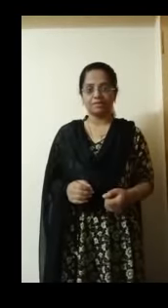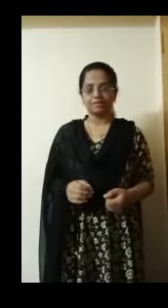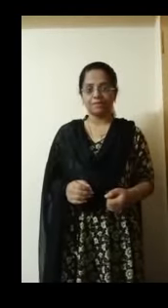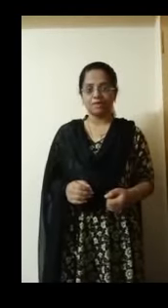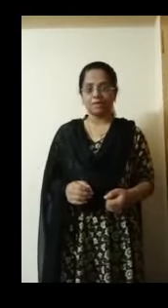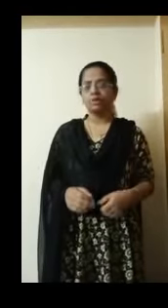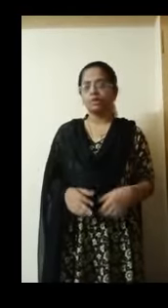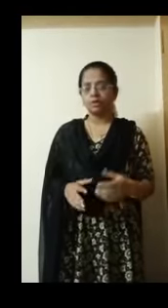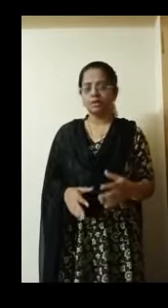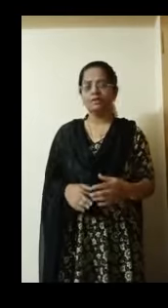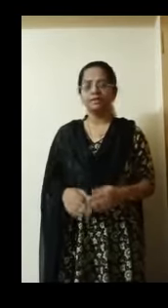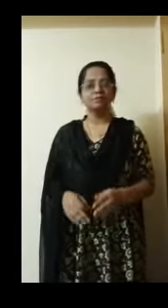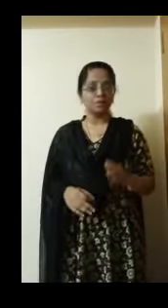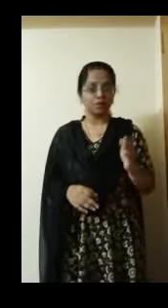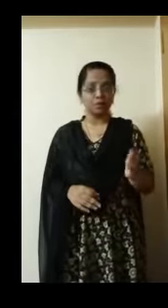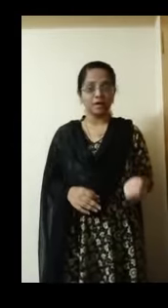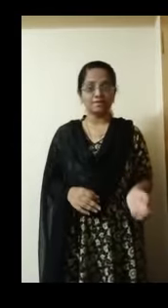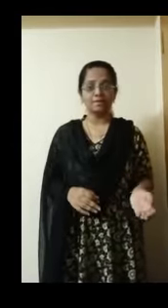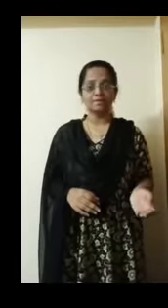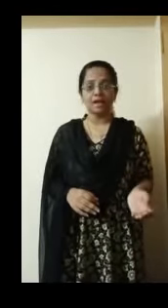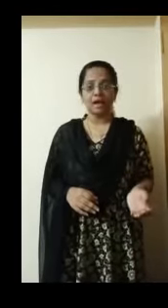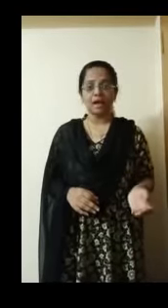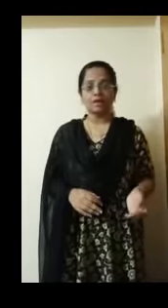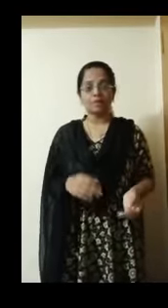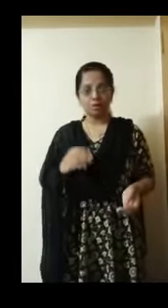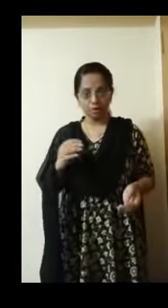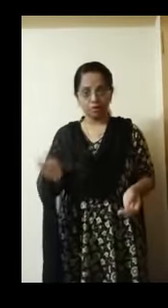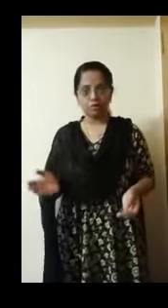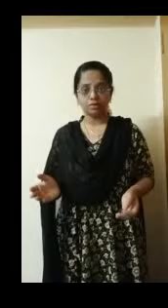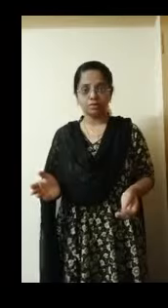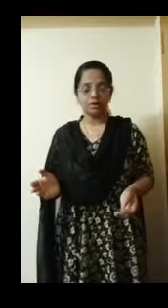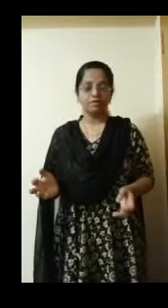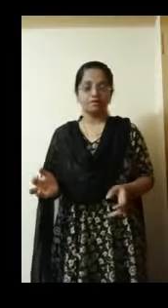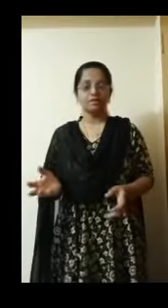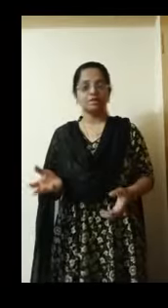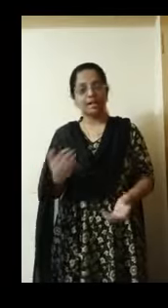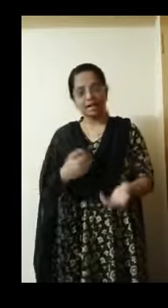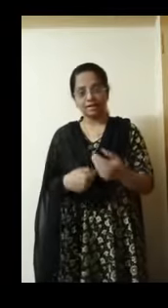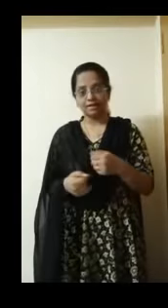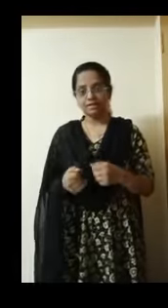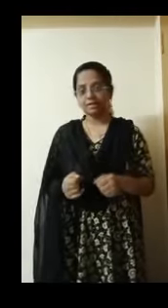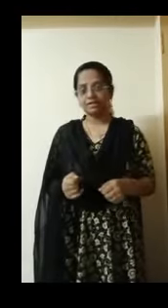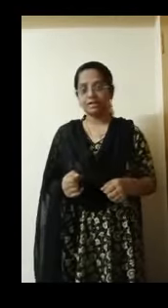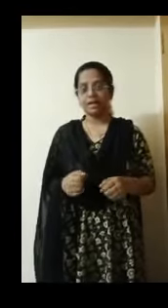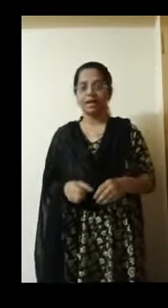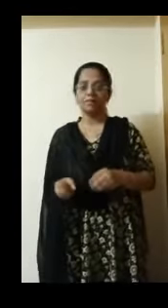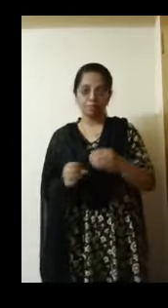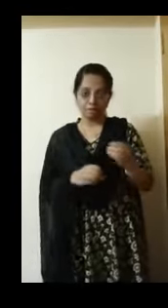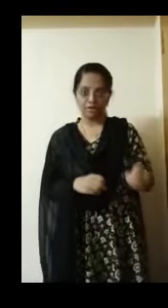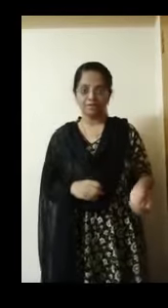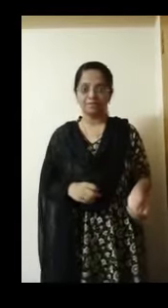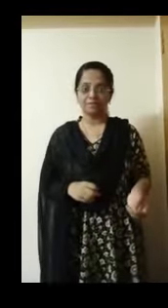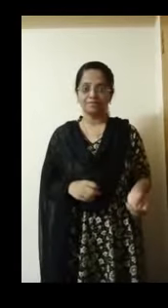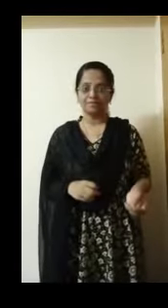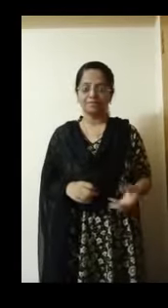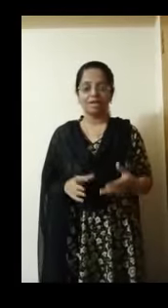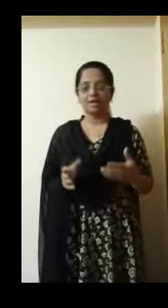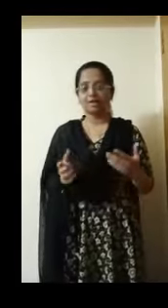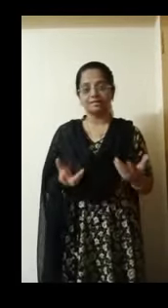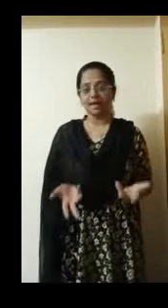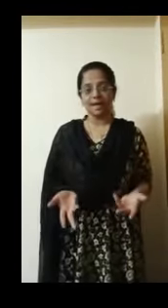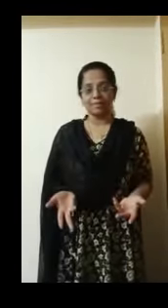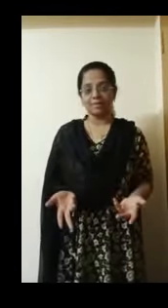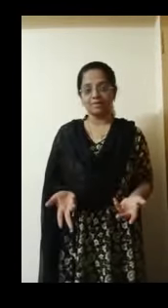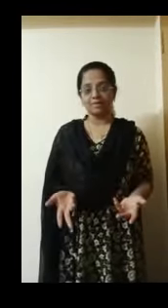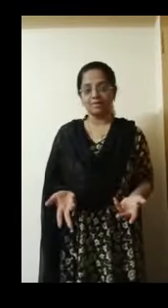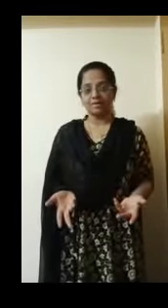place. Do you think these window glasses and wooden doors will share their things and help for each other? It